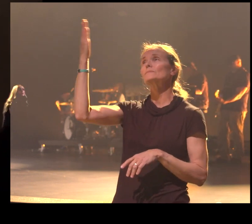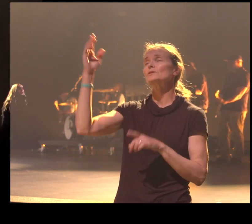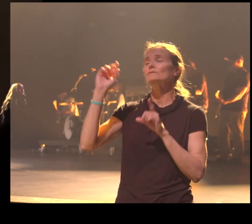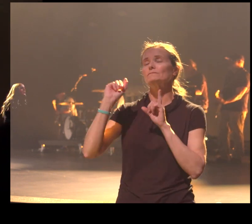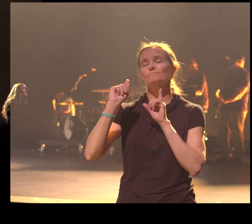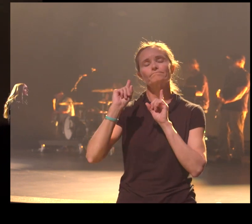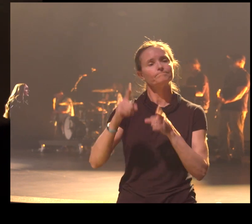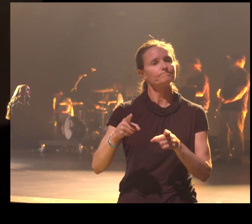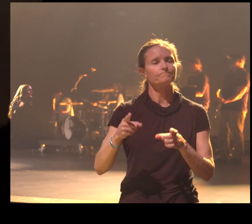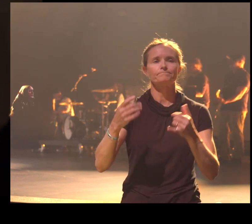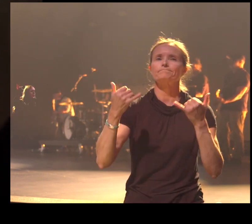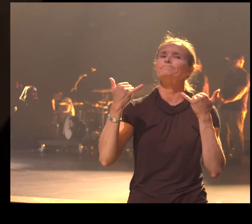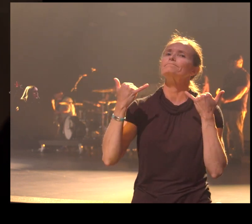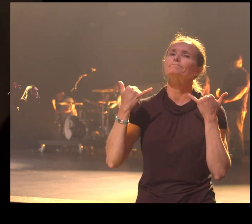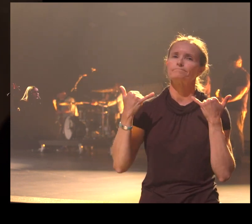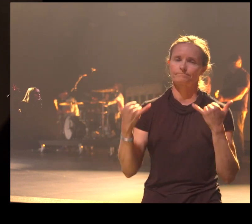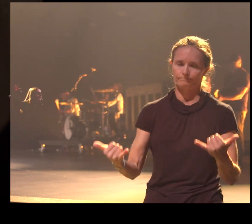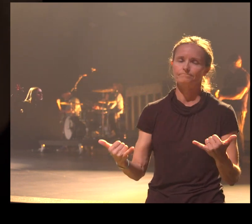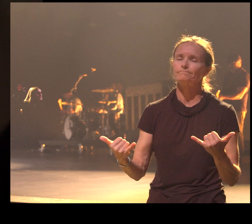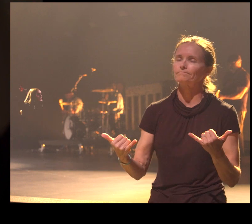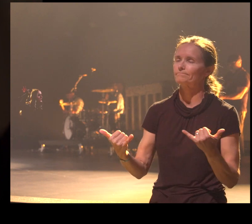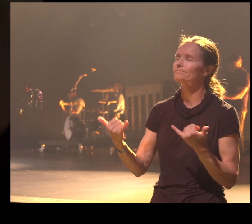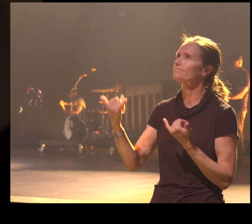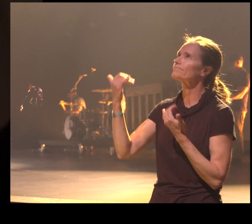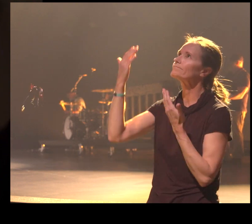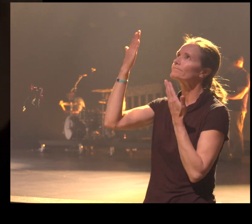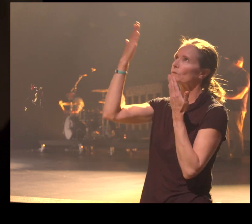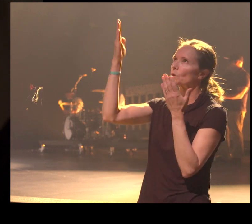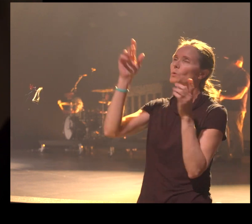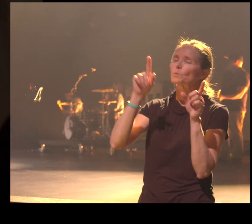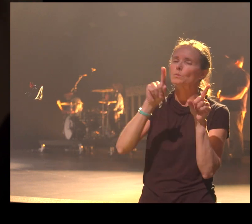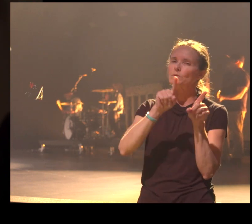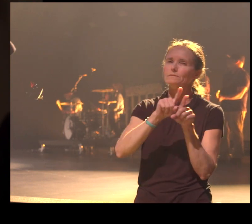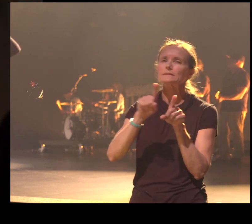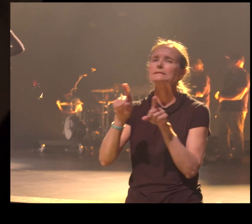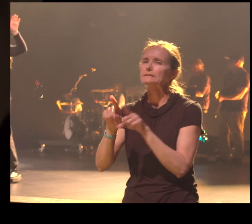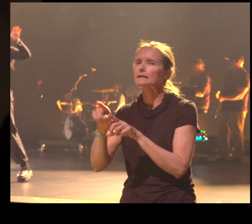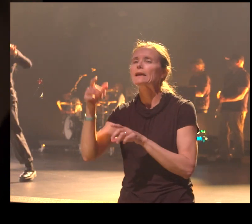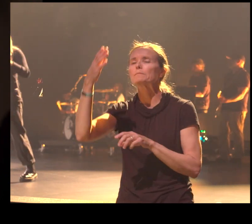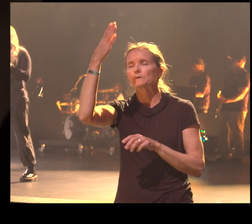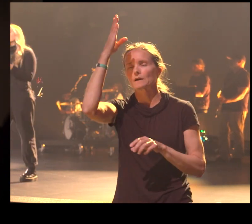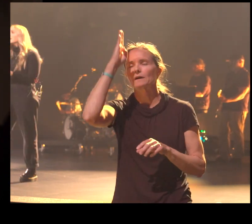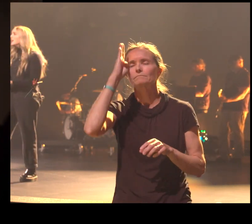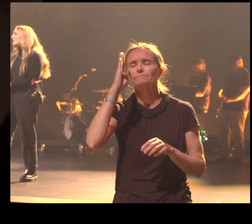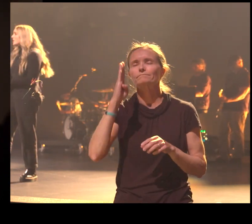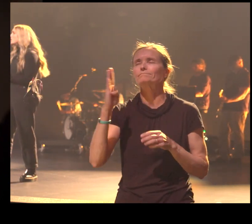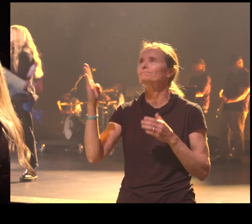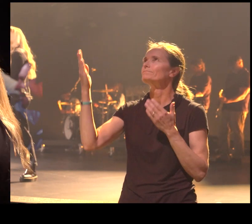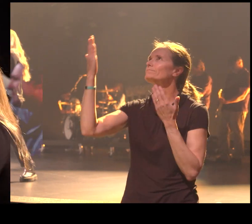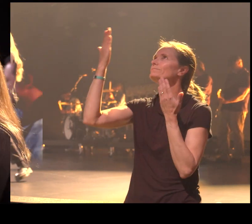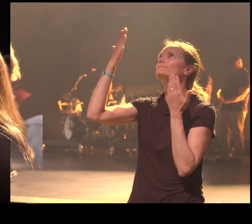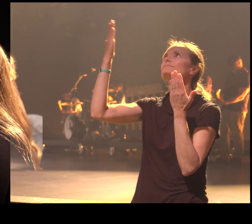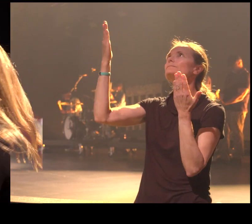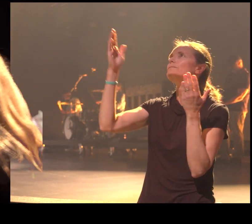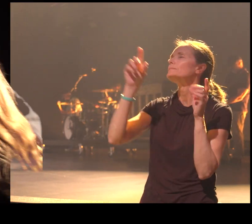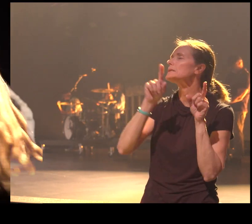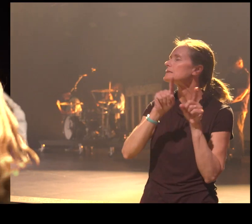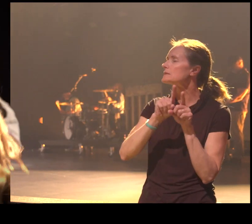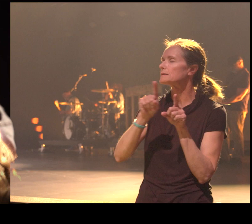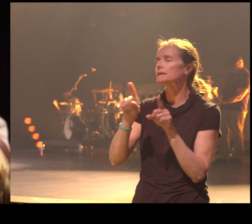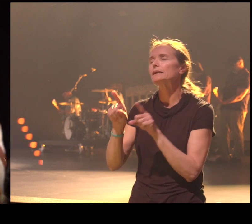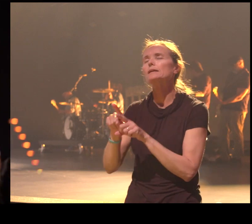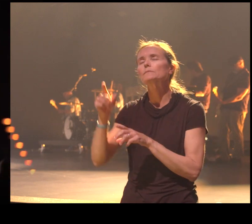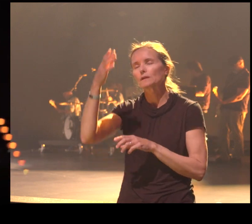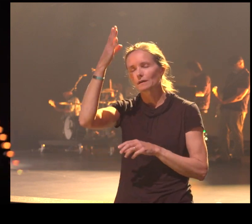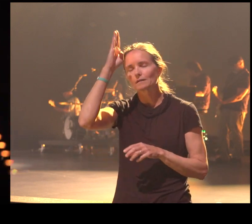back then, and you will answer now. 'Cause you are the same God.